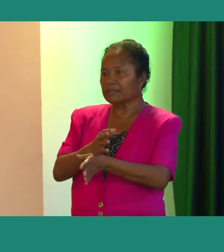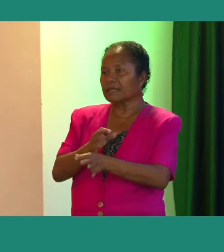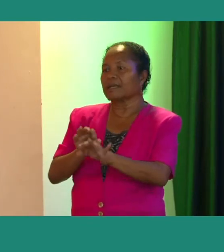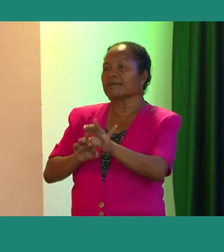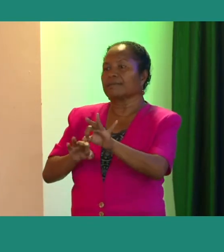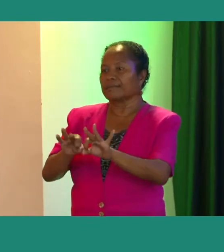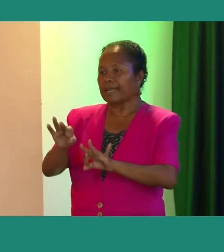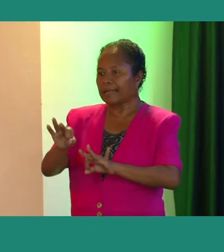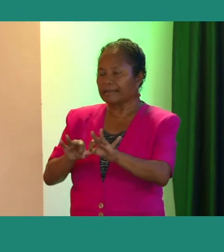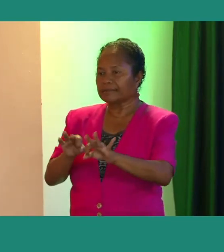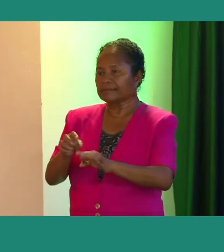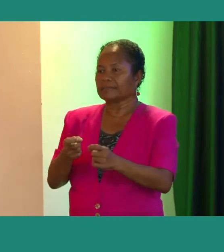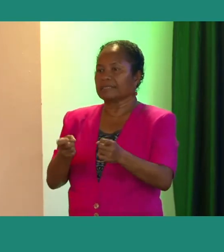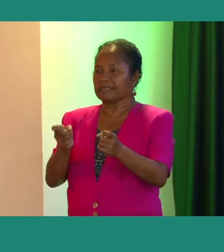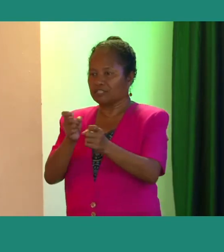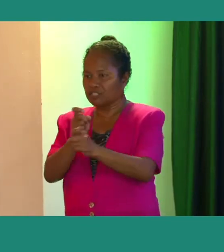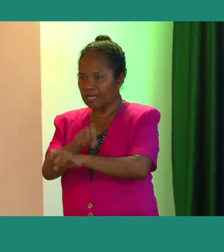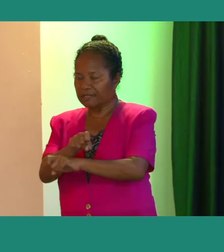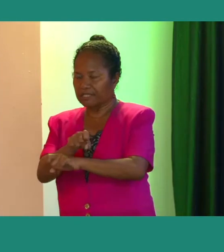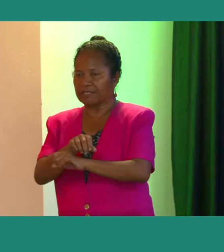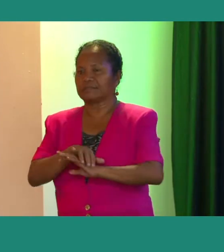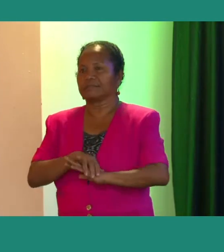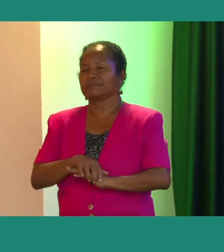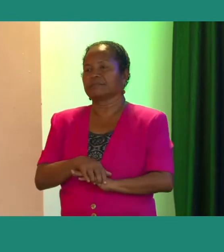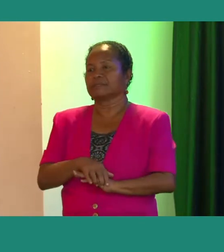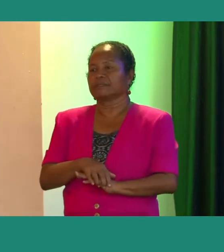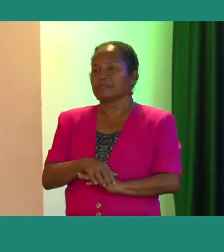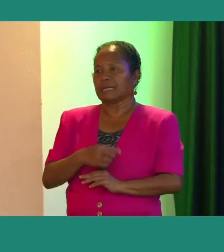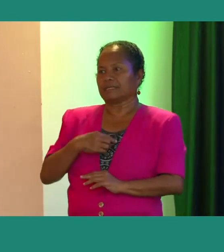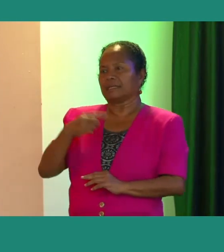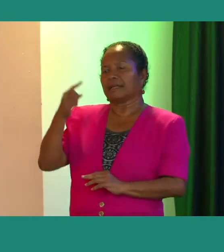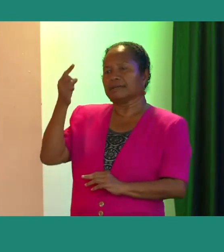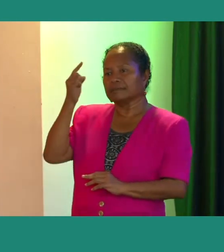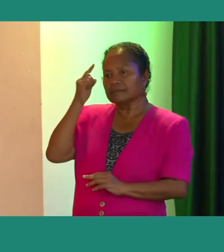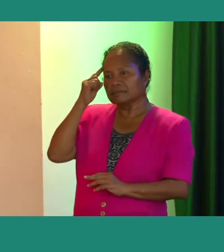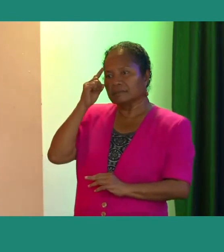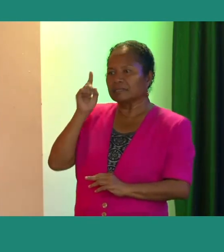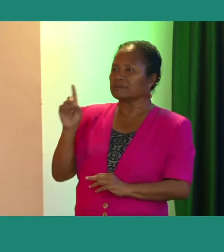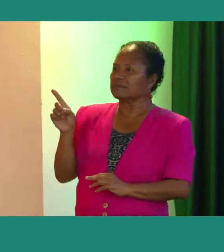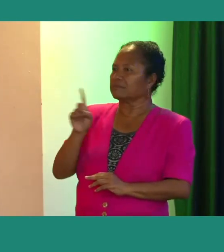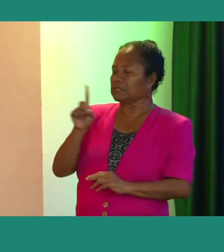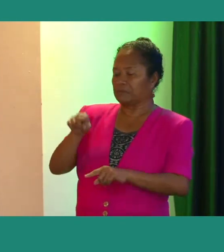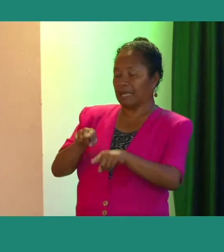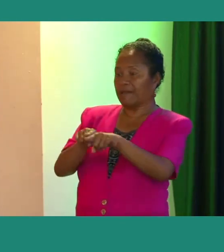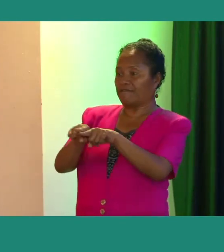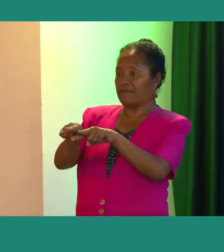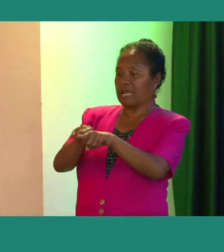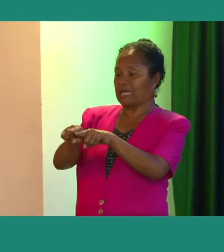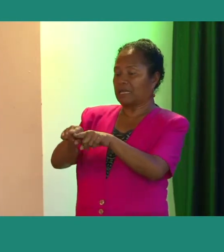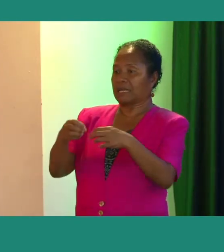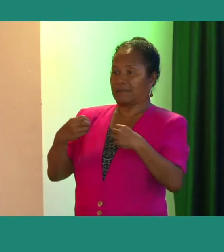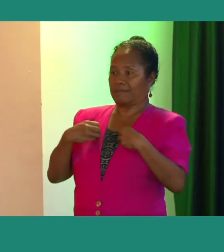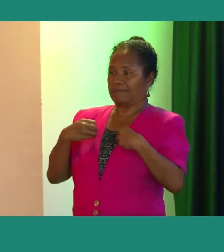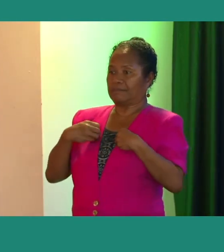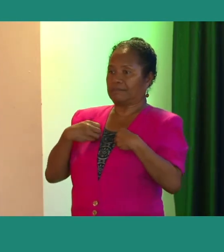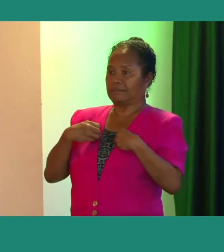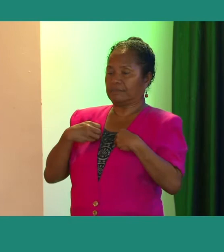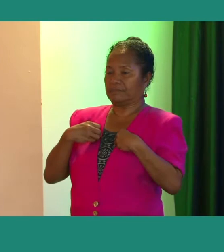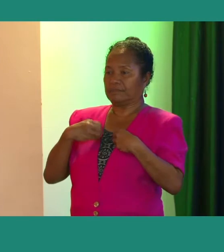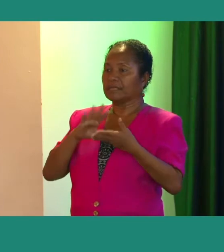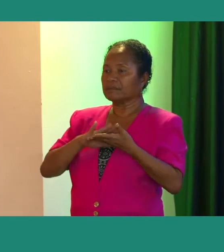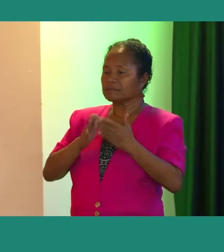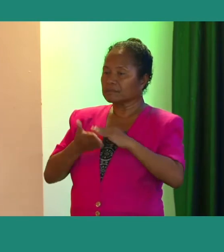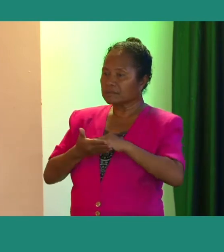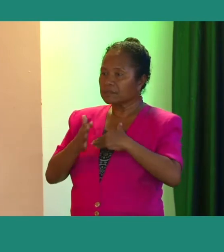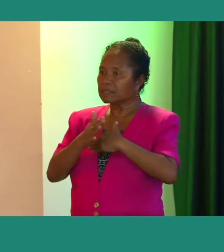we're changing norms and cultures. And I think that what we've learned in the business community, the public